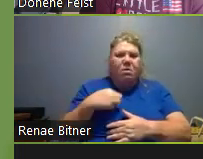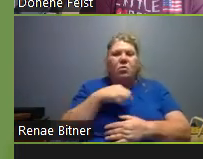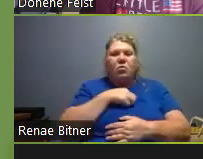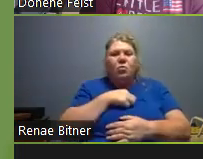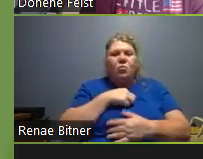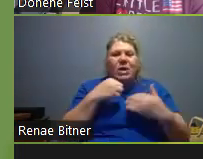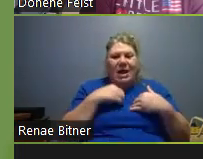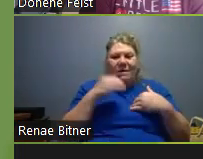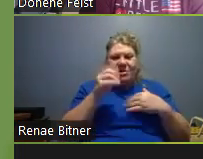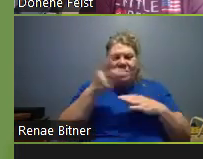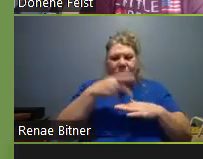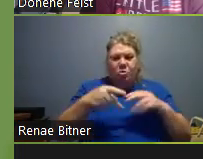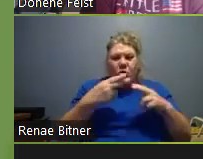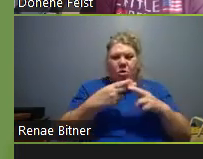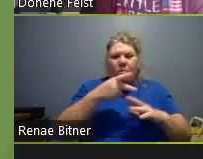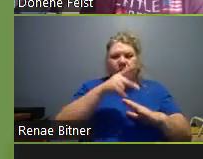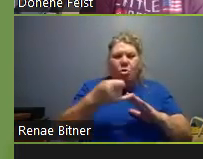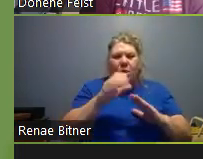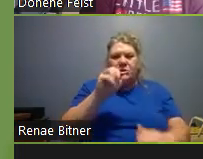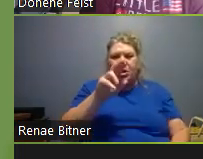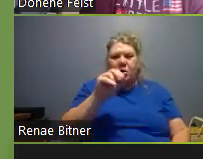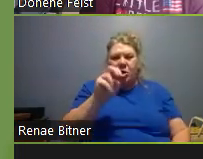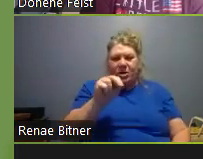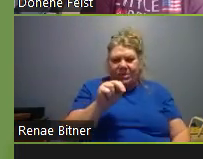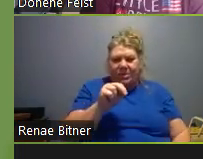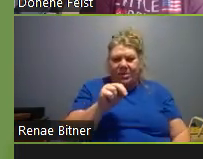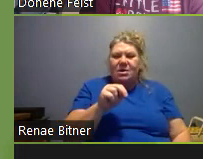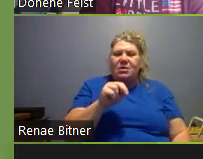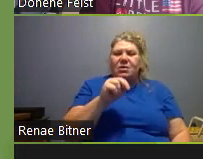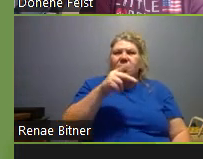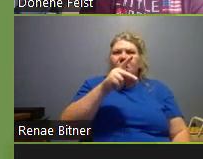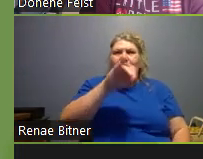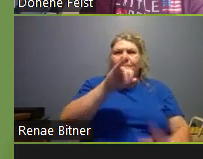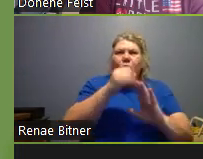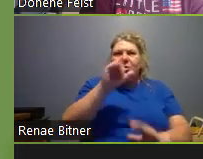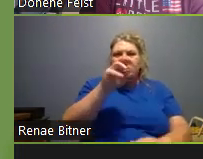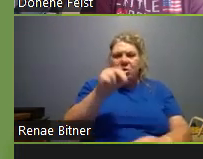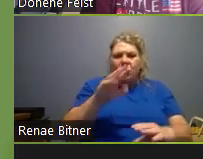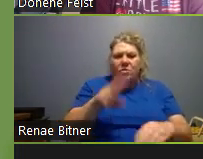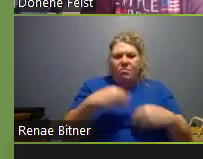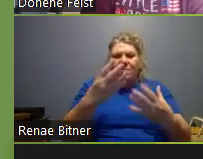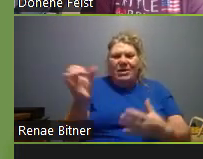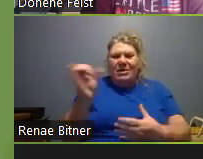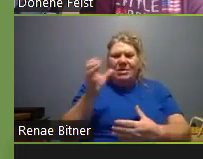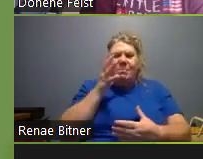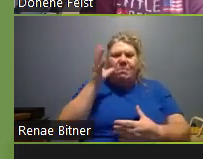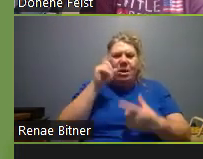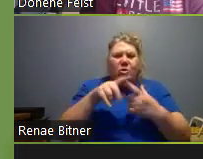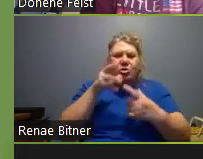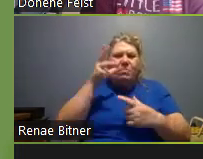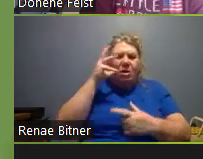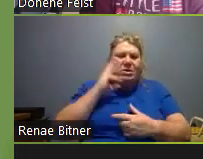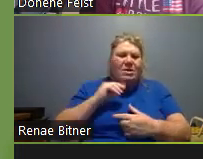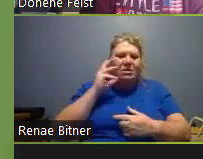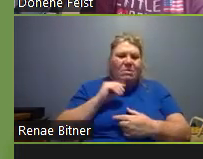have a similar program called Project Carson. And Project Carson provides a similar parent-to-parent type